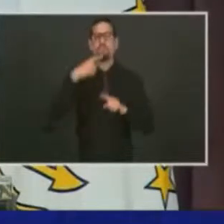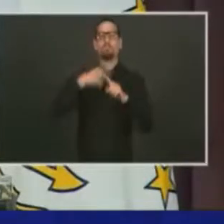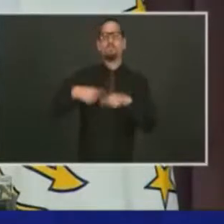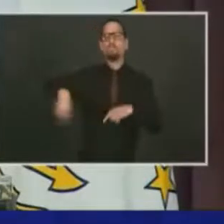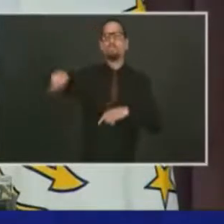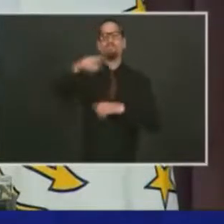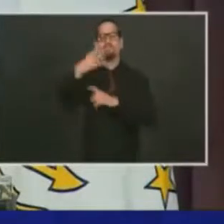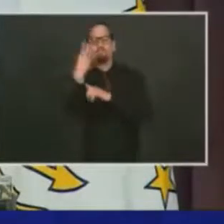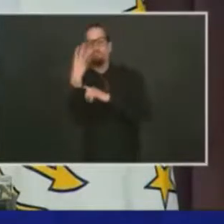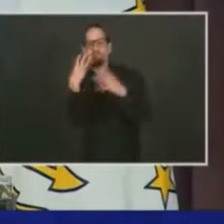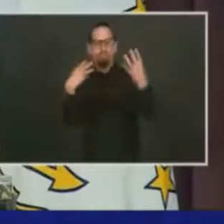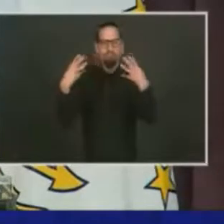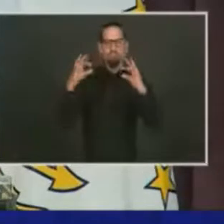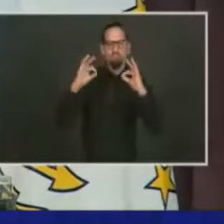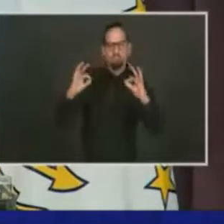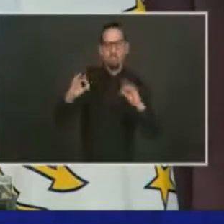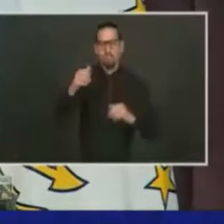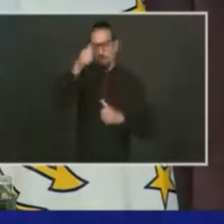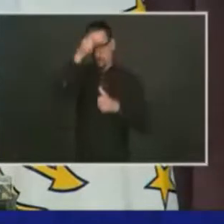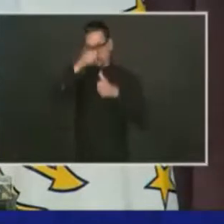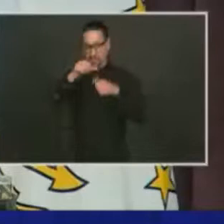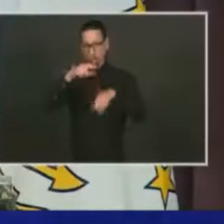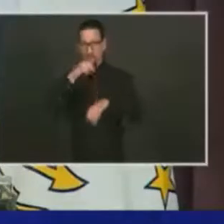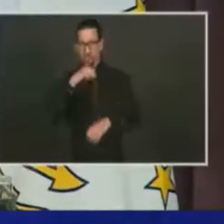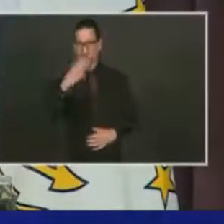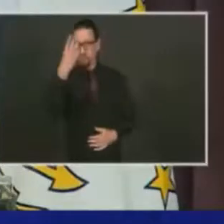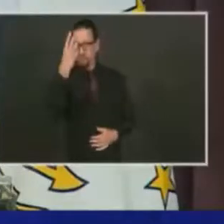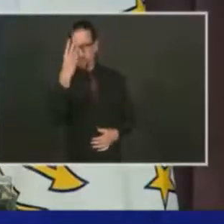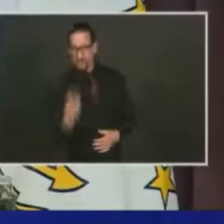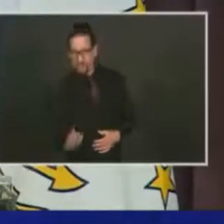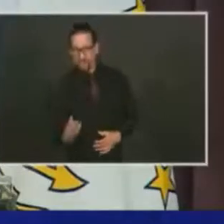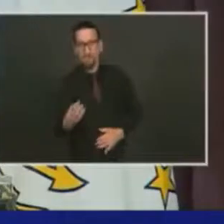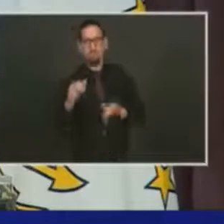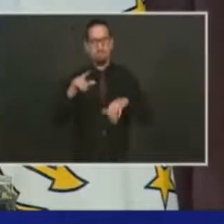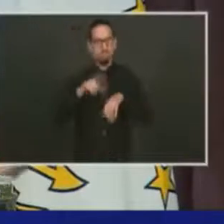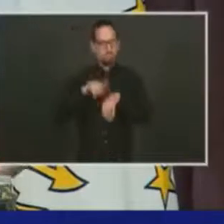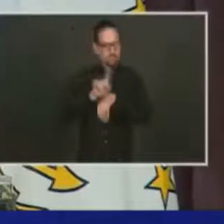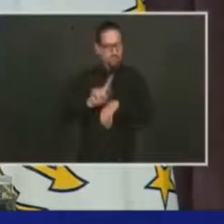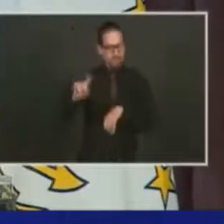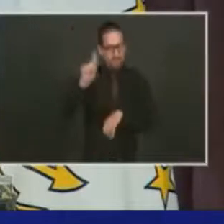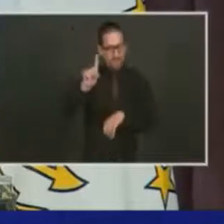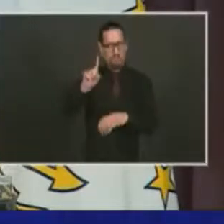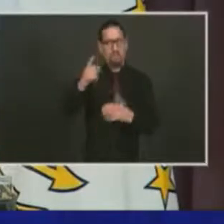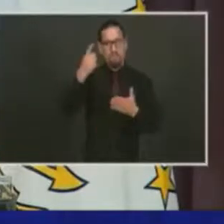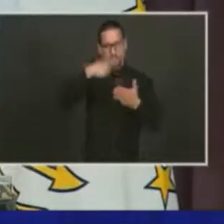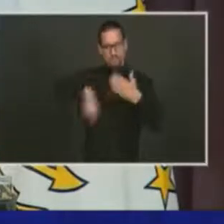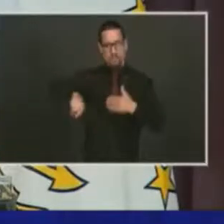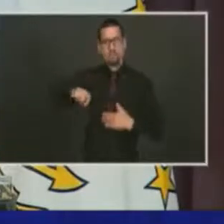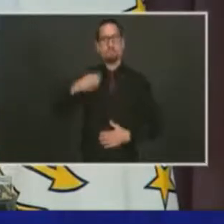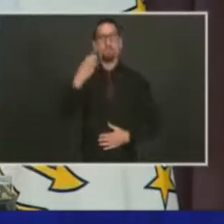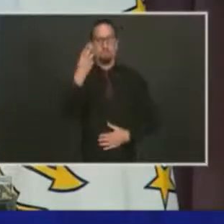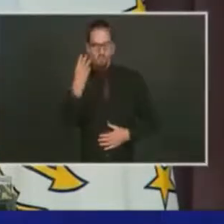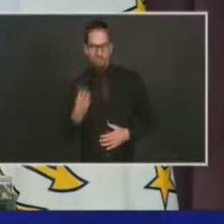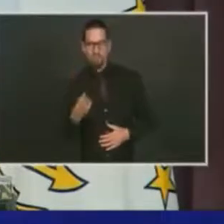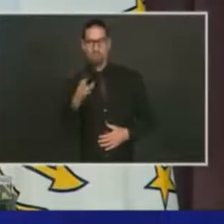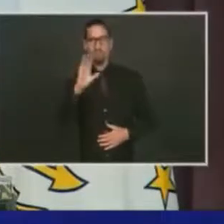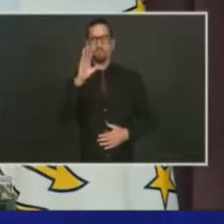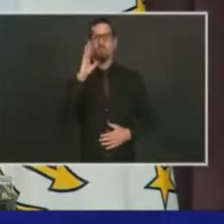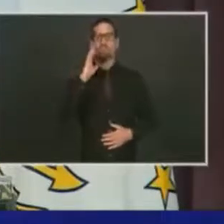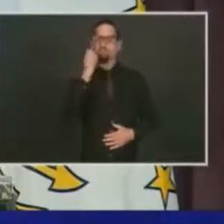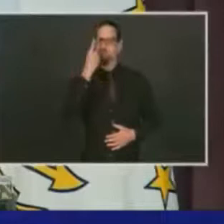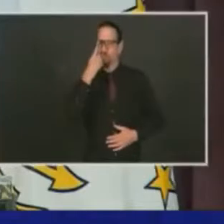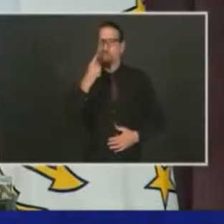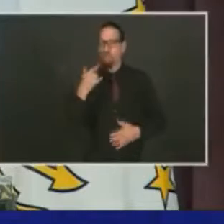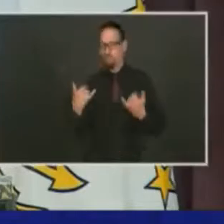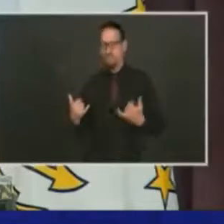here today, and back again next Wednesday at 1 o'clock. As you can see, things are changing every day with